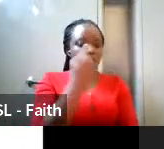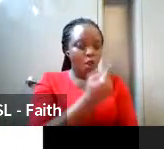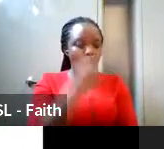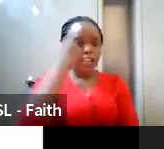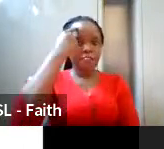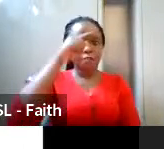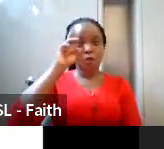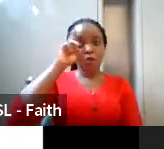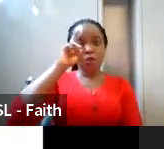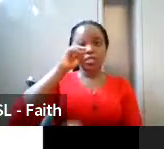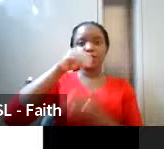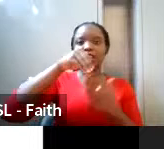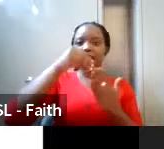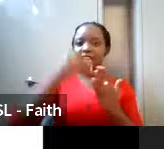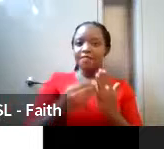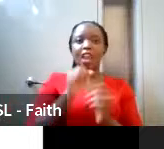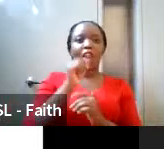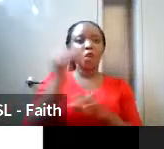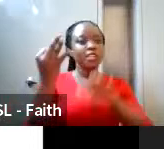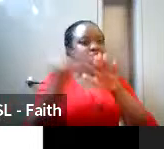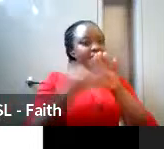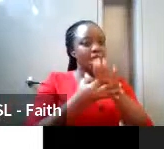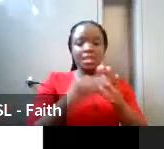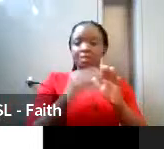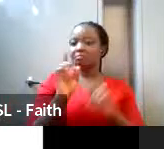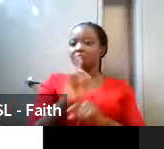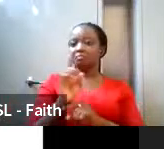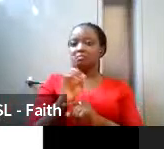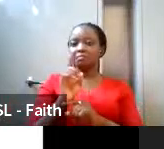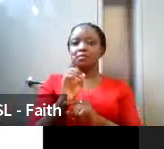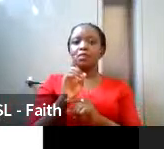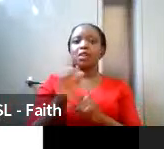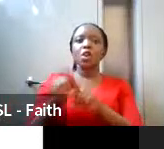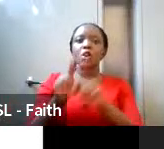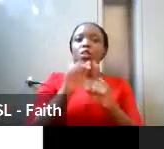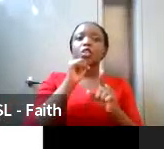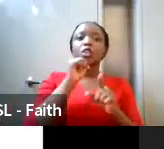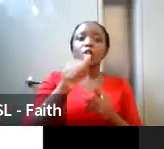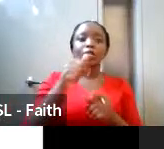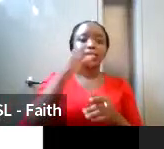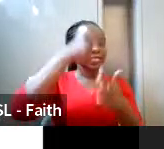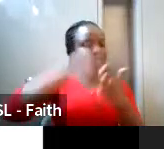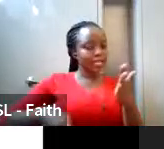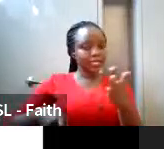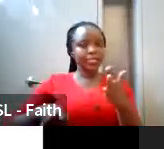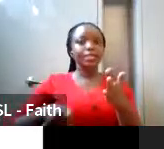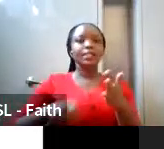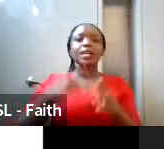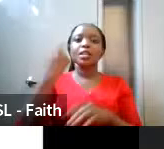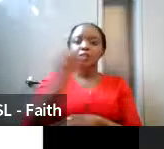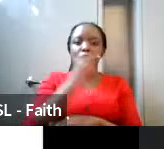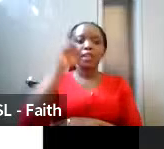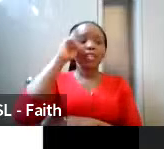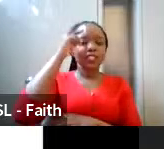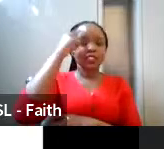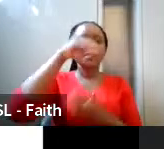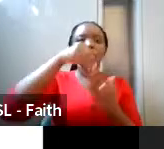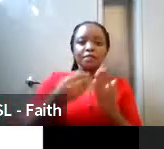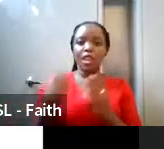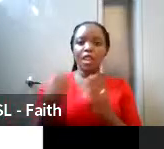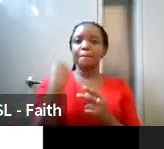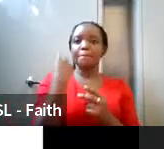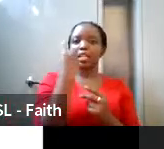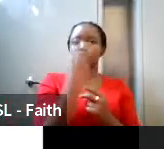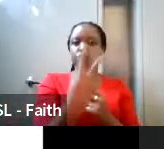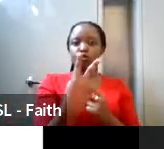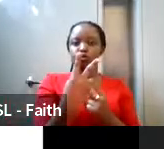purposes of invoicing. It is not for filing. It is not. eTIMS is also not a tax. It is just for the purposes of invoicing. Number two, No, when